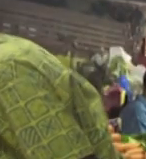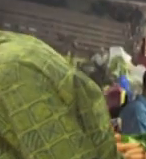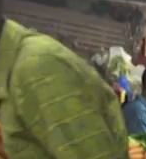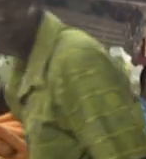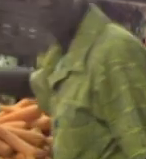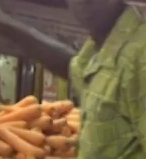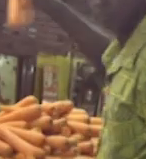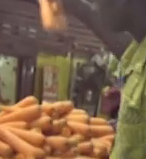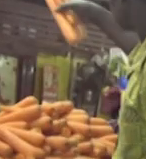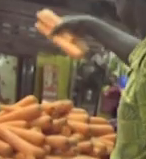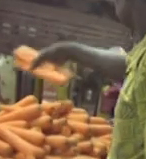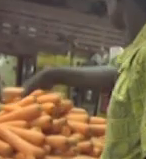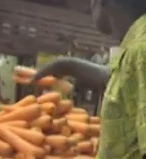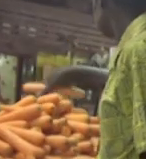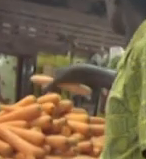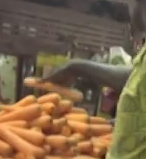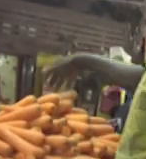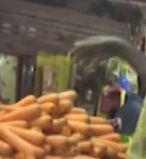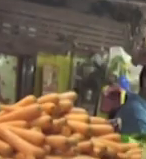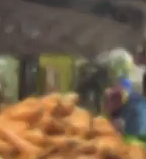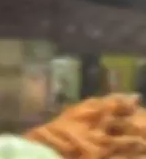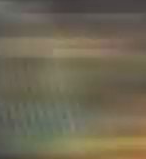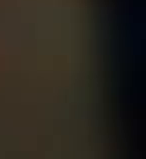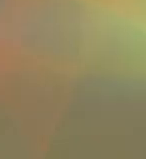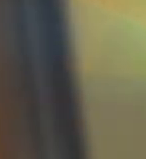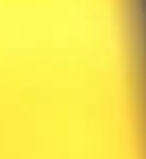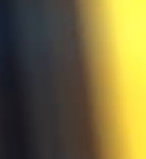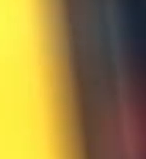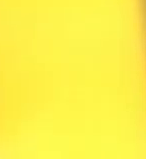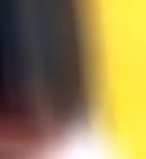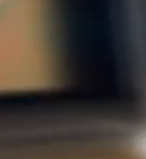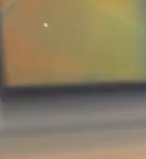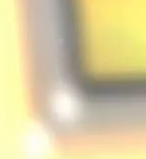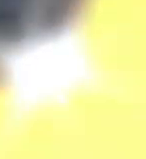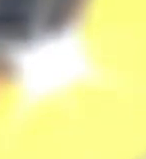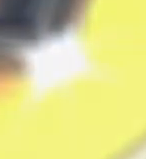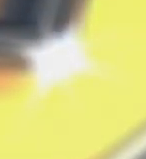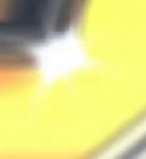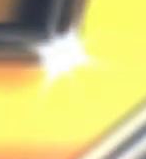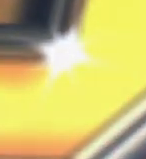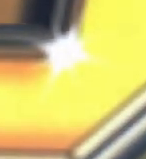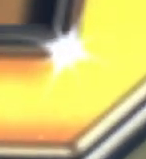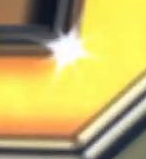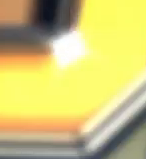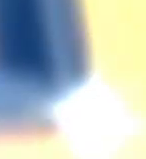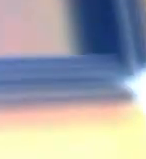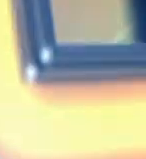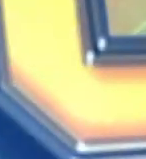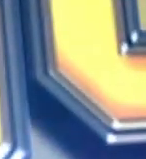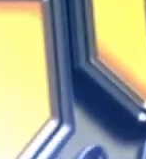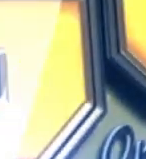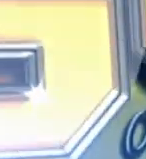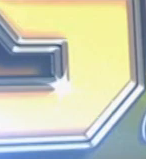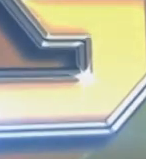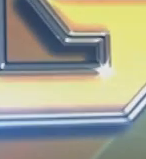I'm from Butua and I love listening to Gold FM. Gold FM. Only the classic